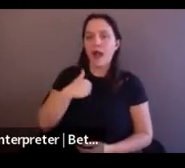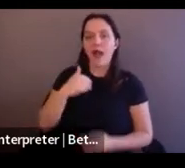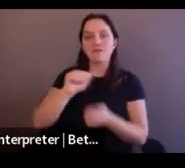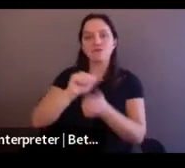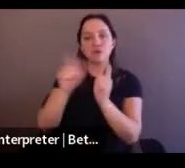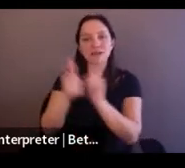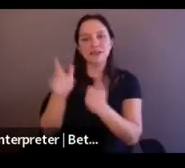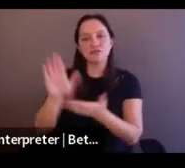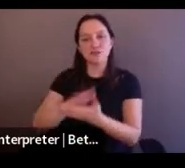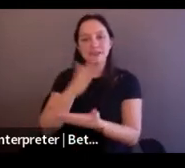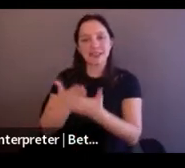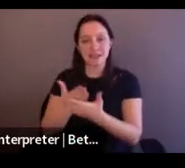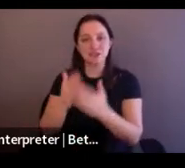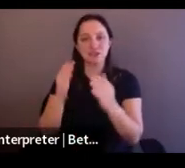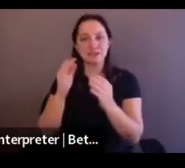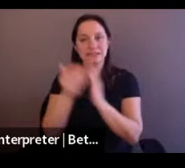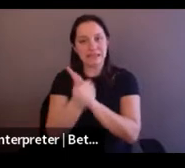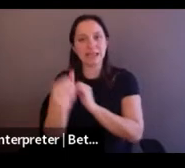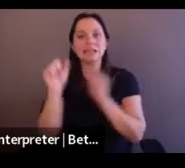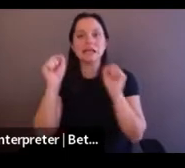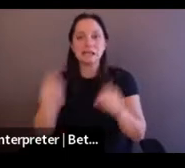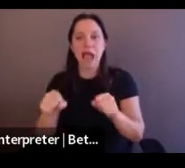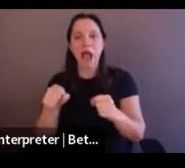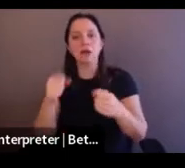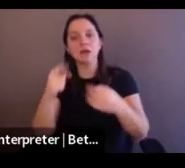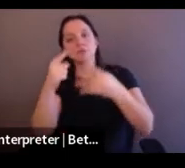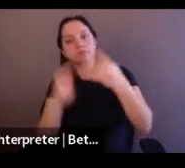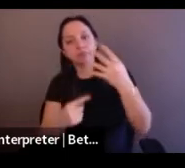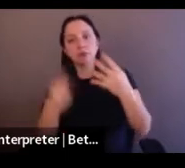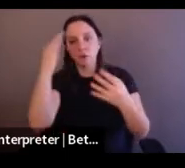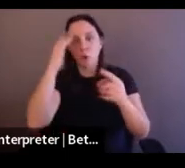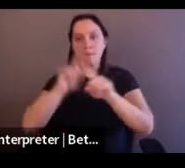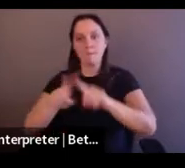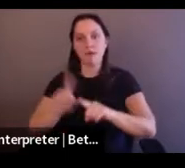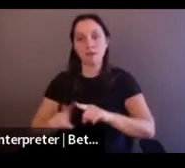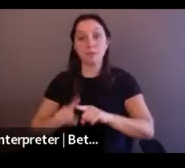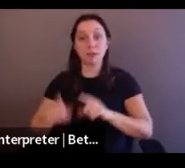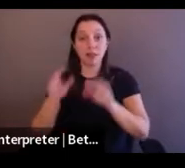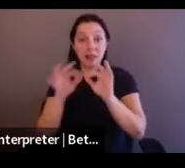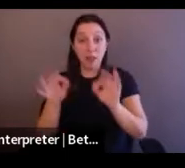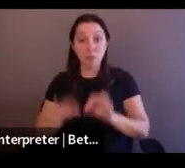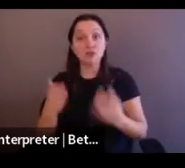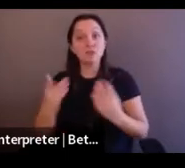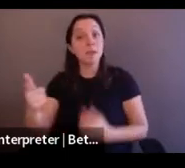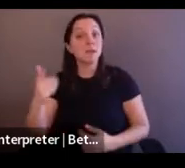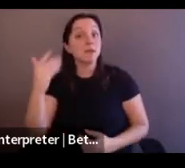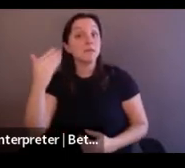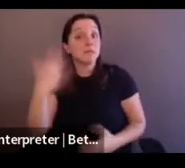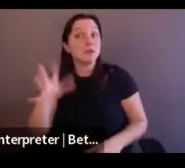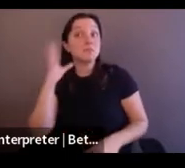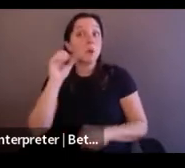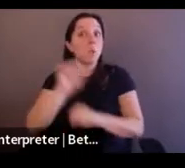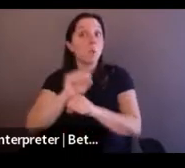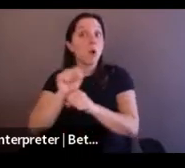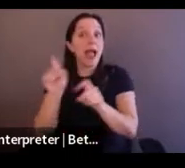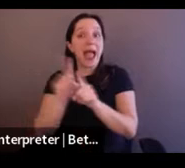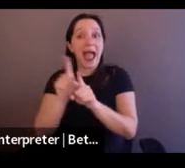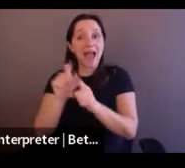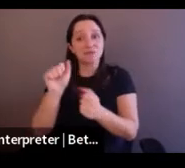multiple languages and maybe even have the experience being a translator. Thinking really about what it is that you